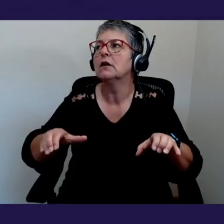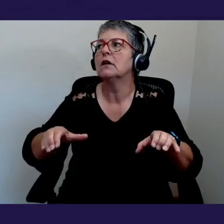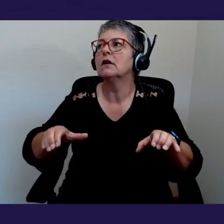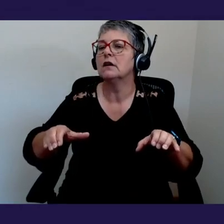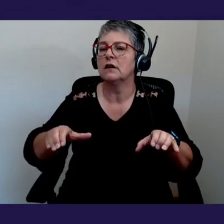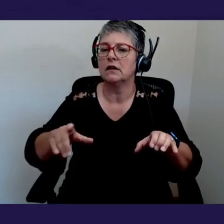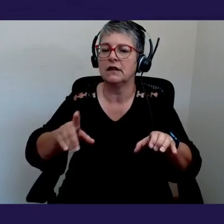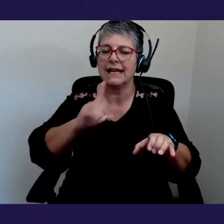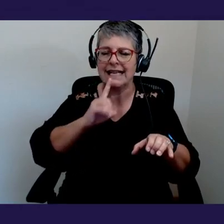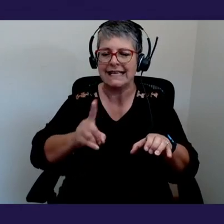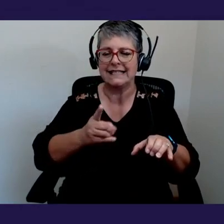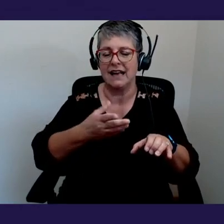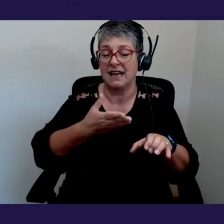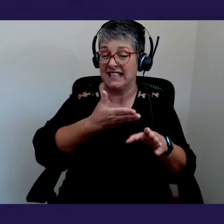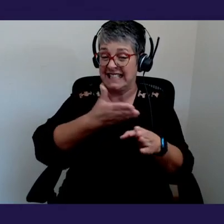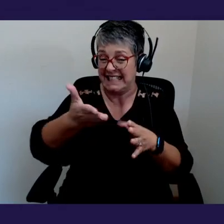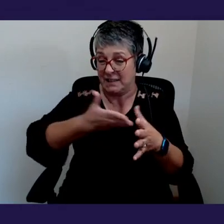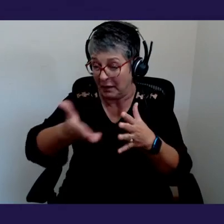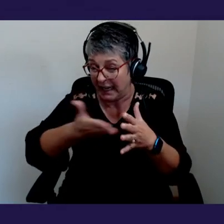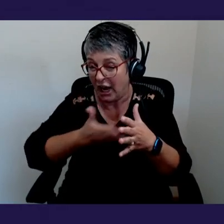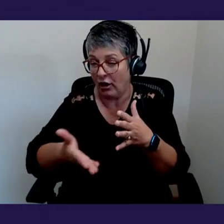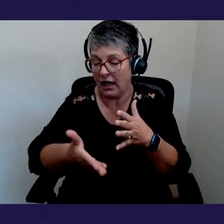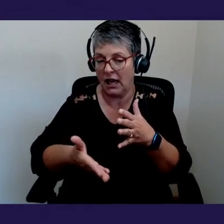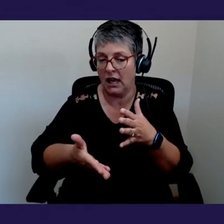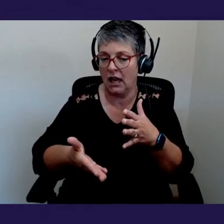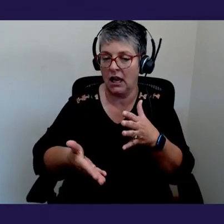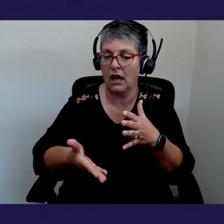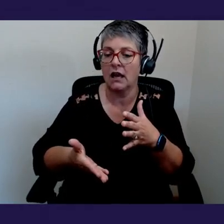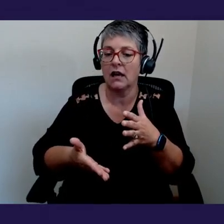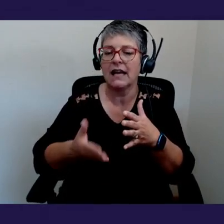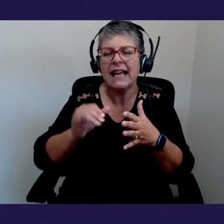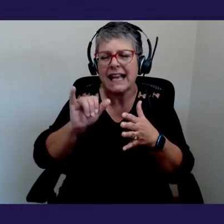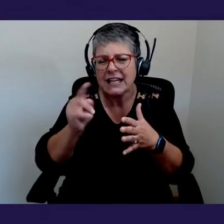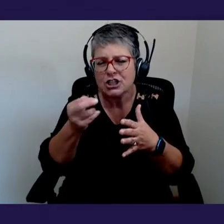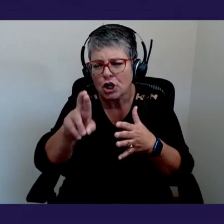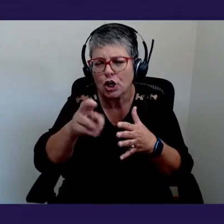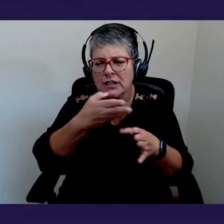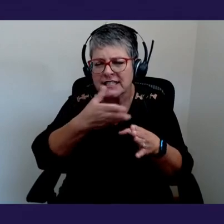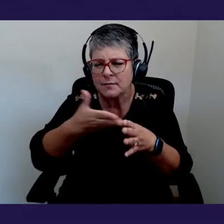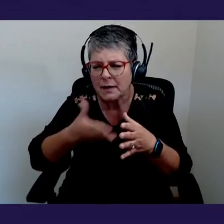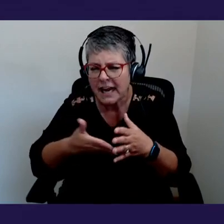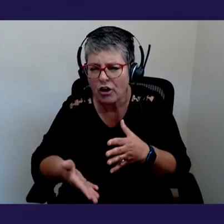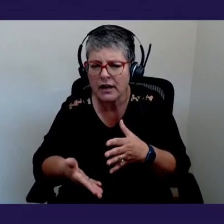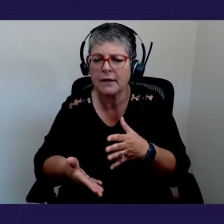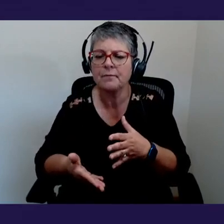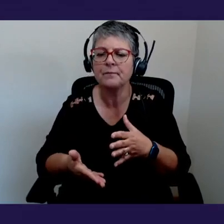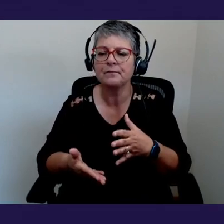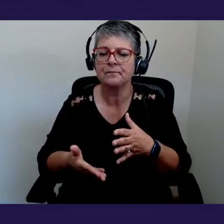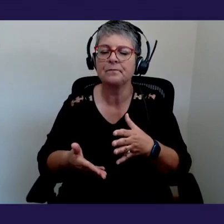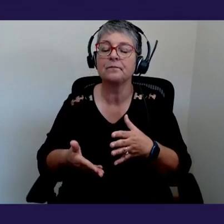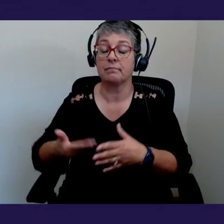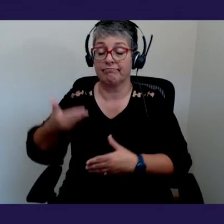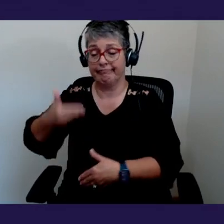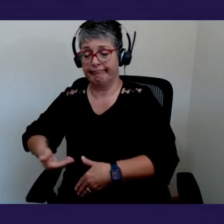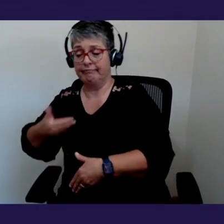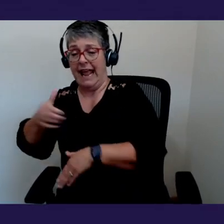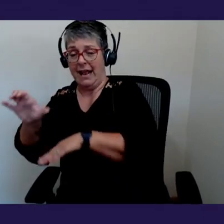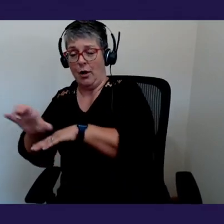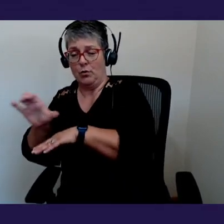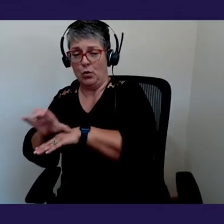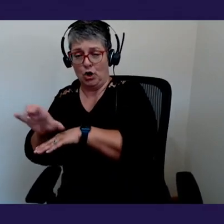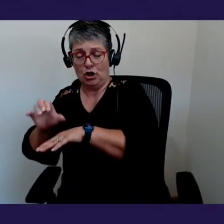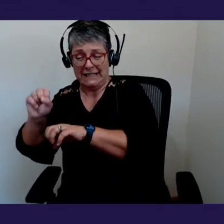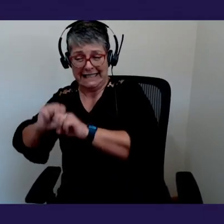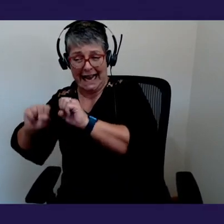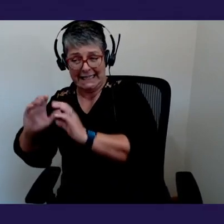interdisciplinarity. And I kind of feel like, sometimes we get, and I'm speaking from, as a computer scientist, sometimes we get a whole bunch of